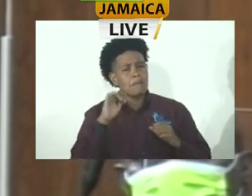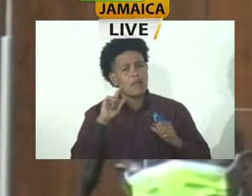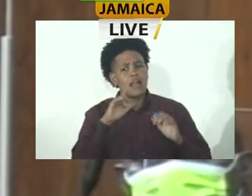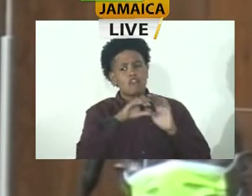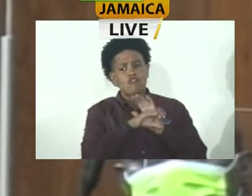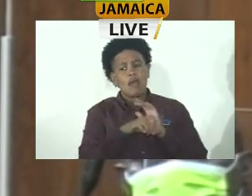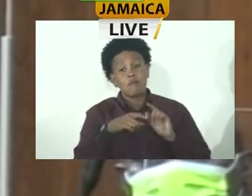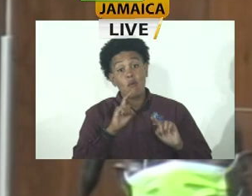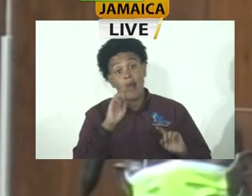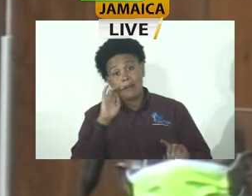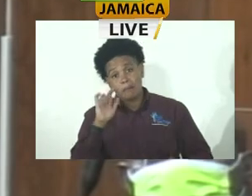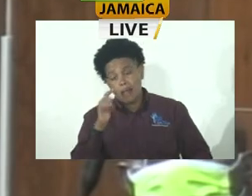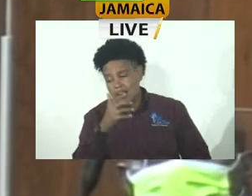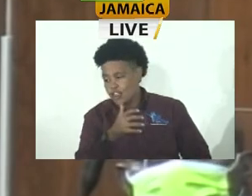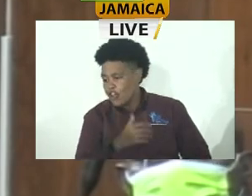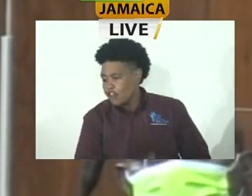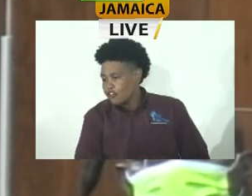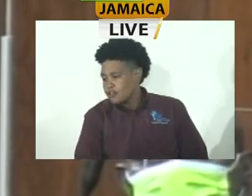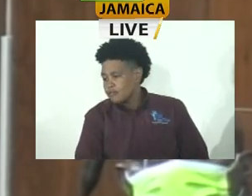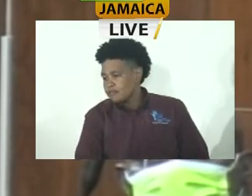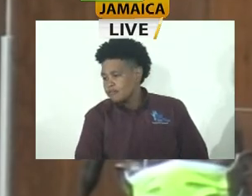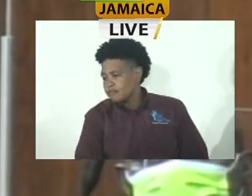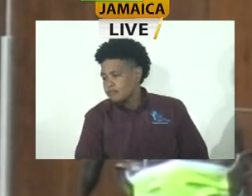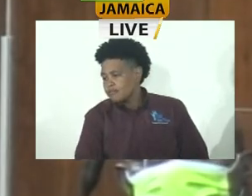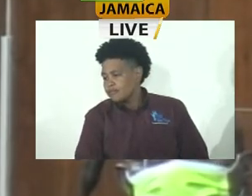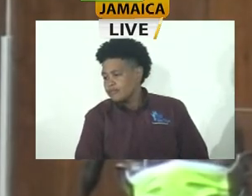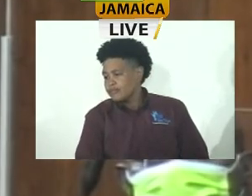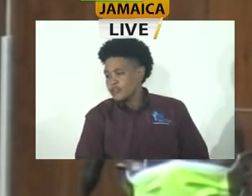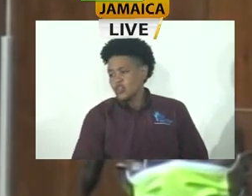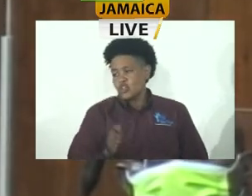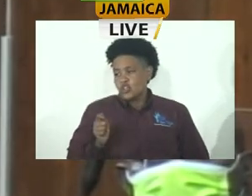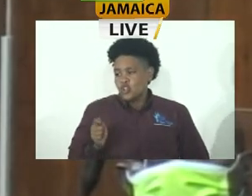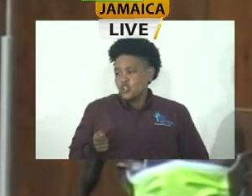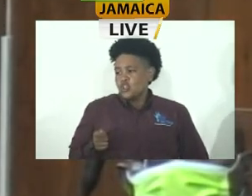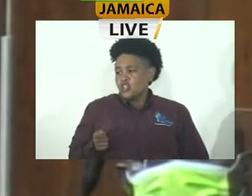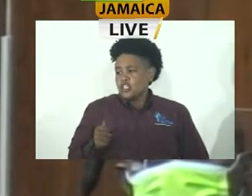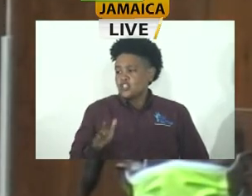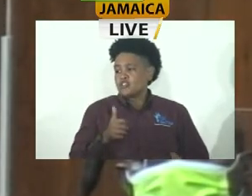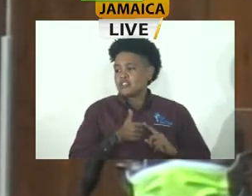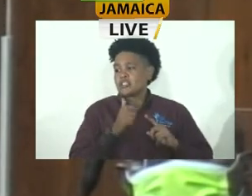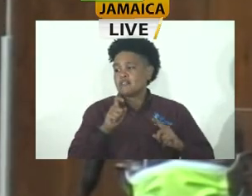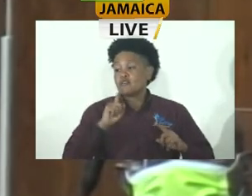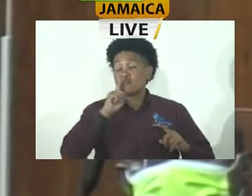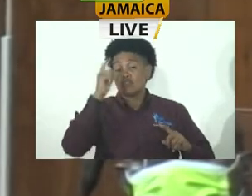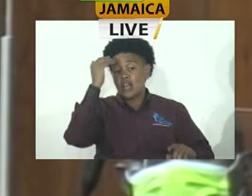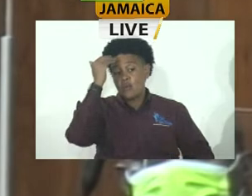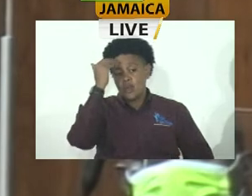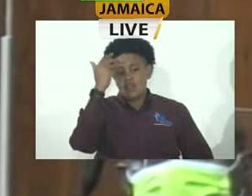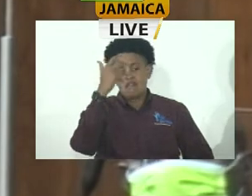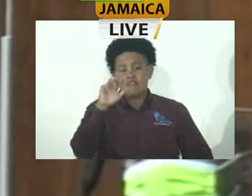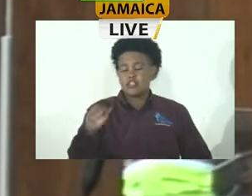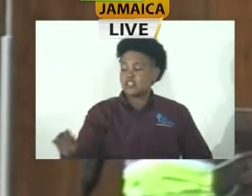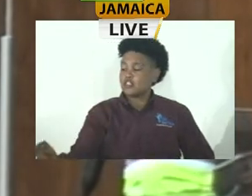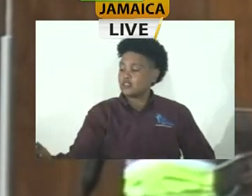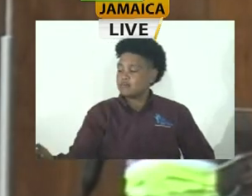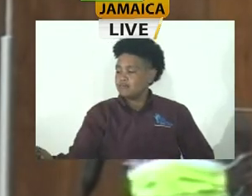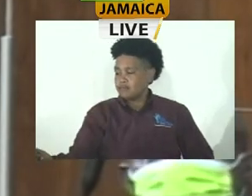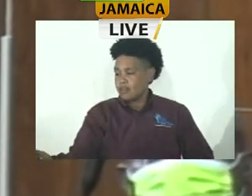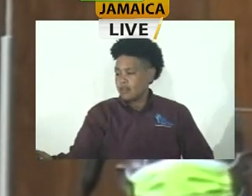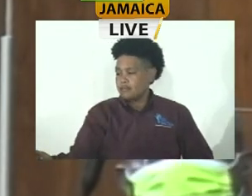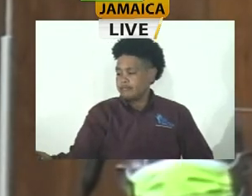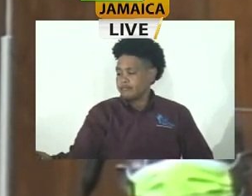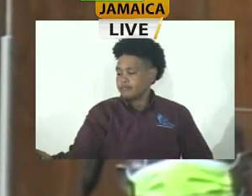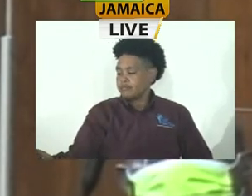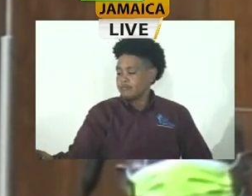while on bail the judiciary madam speaker should be aware that the police are very